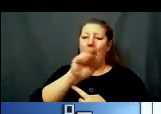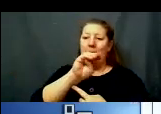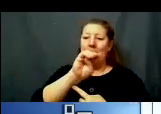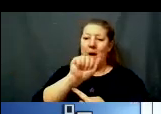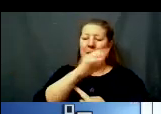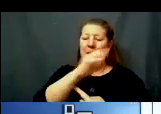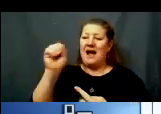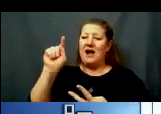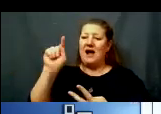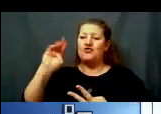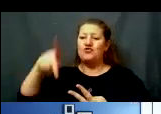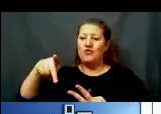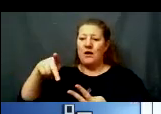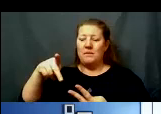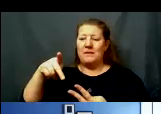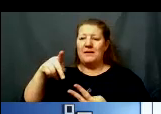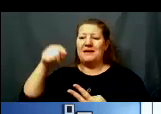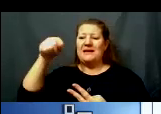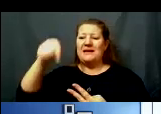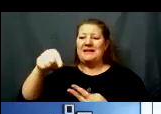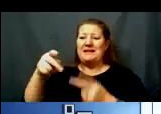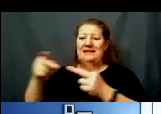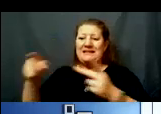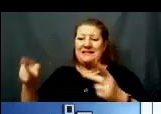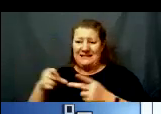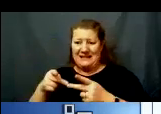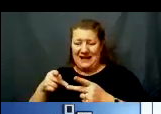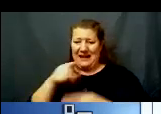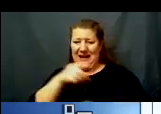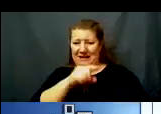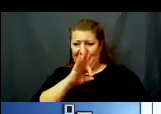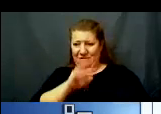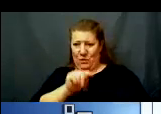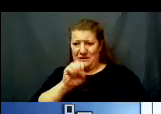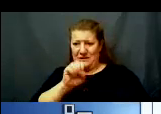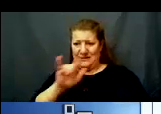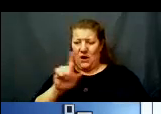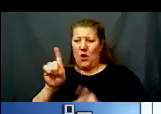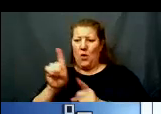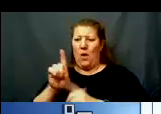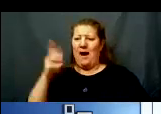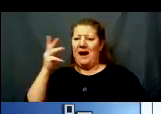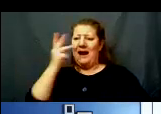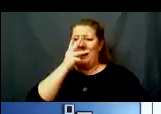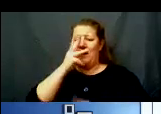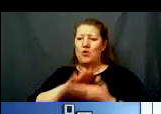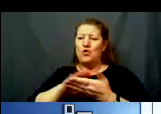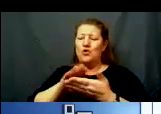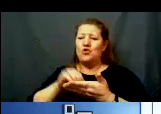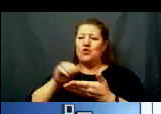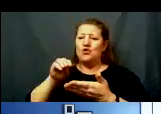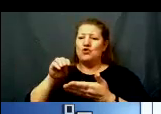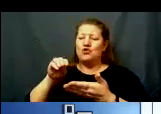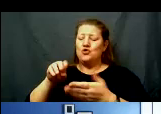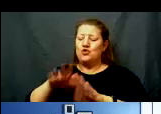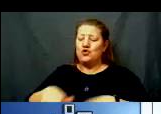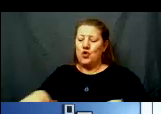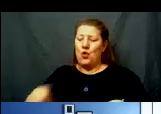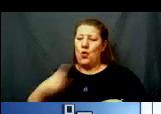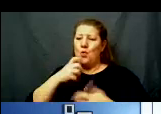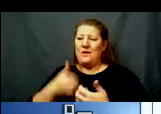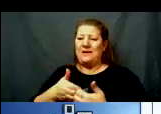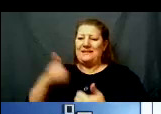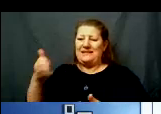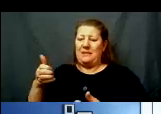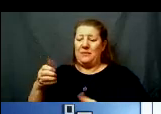administrations, this site, Fort Sill, was the site where immigrant children who had been separated from their families in the